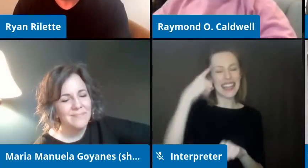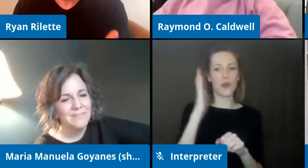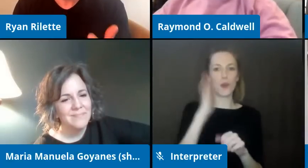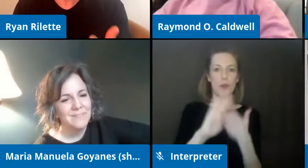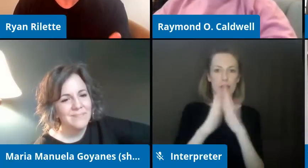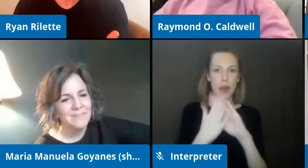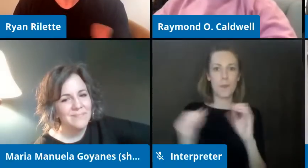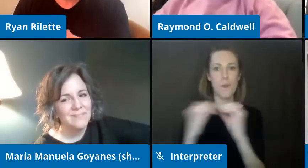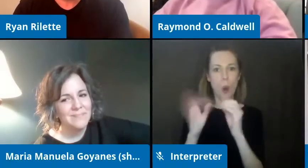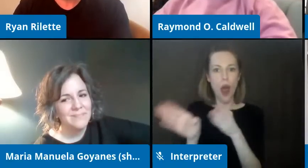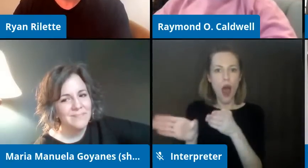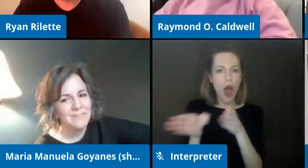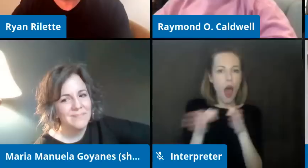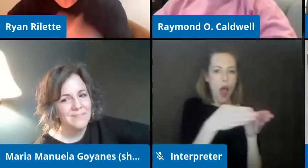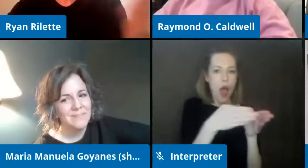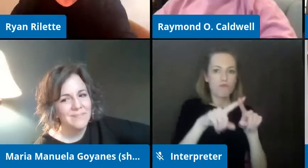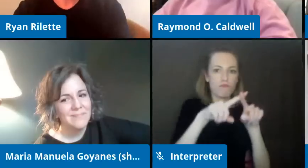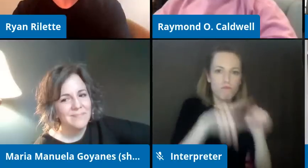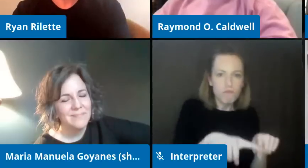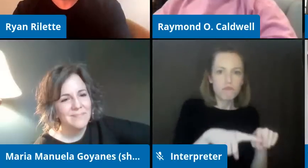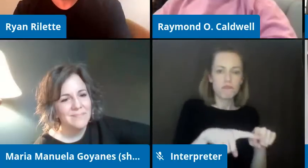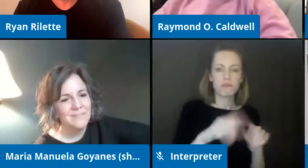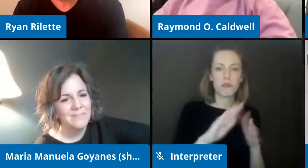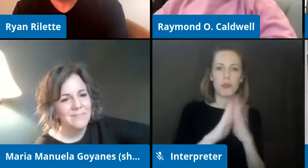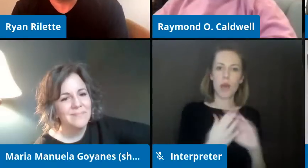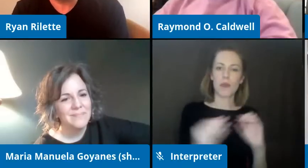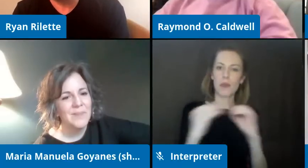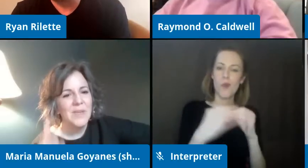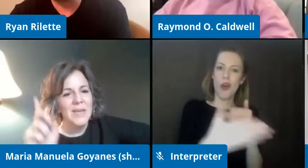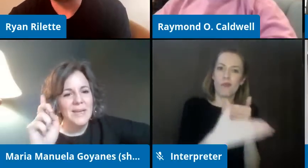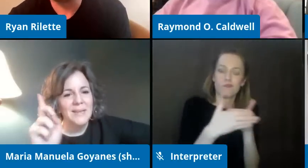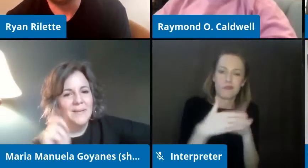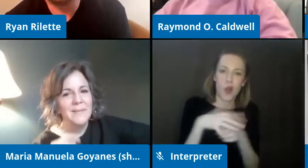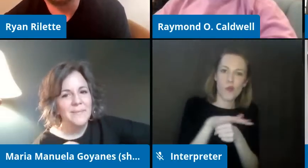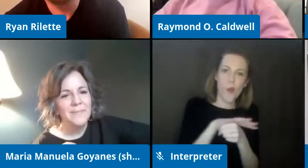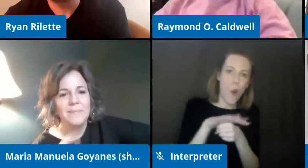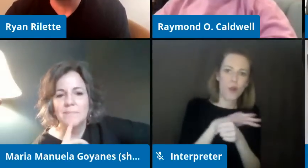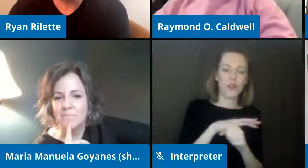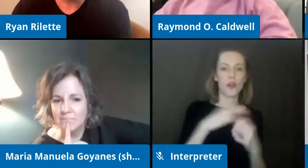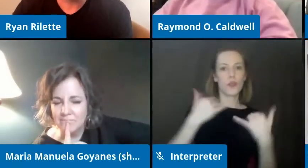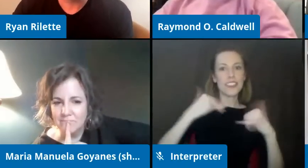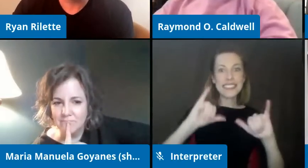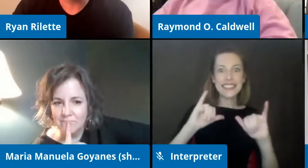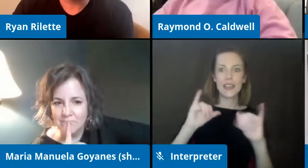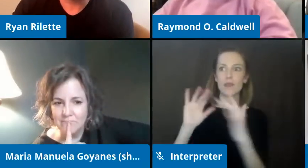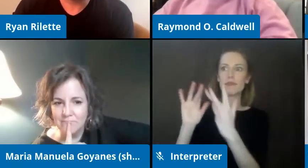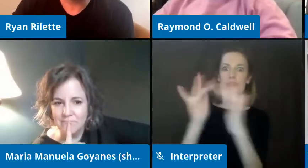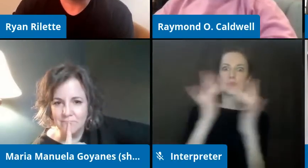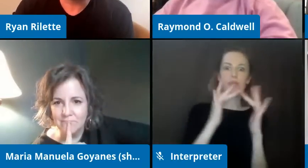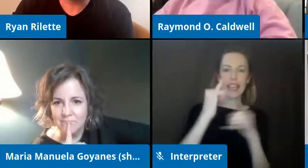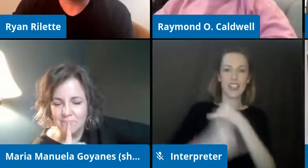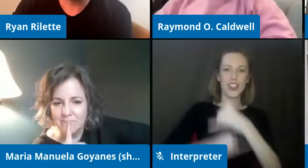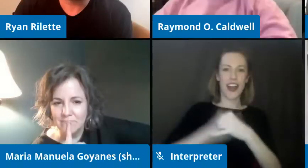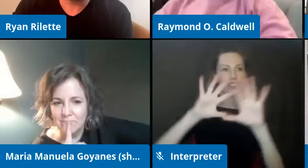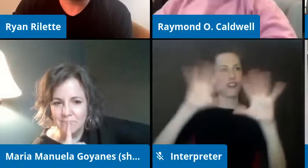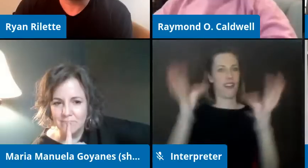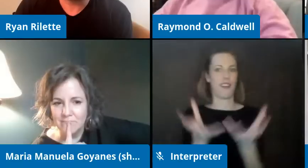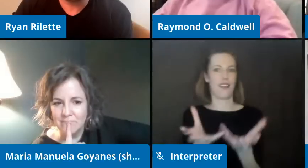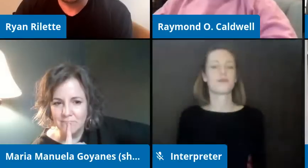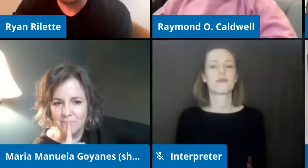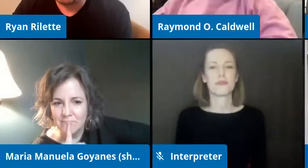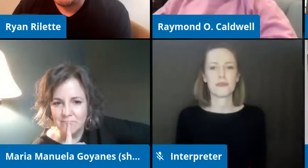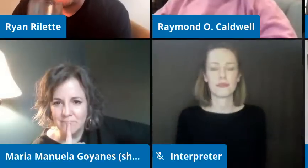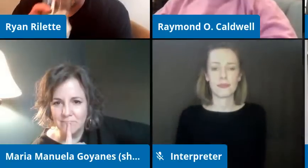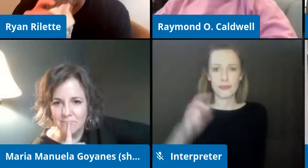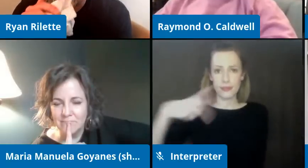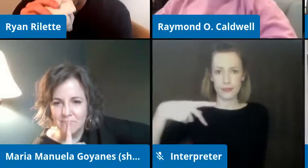local while at the same time having a sort of international reach. So what about, I'll ask you and Maria, I'm just going to ask, so to follow up with that, so